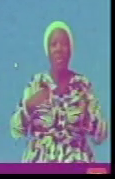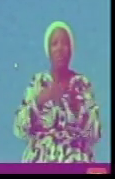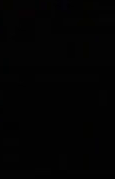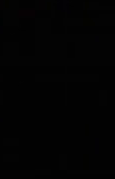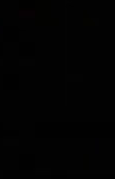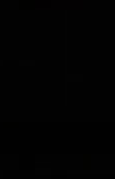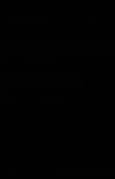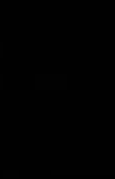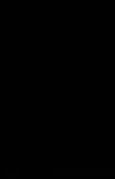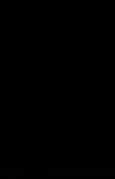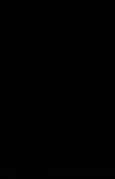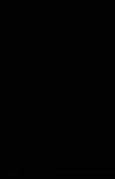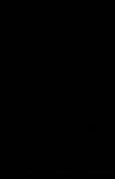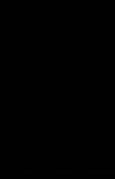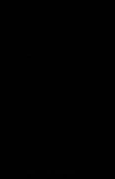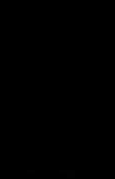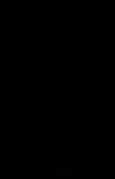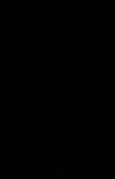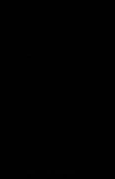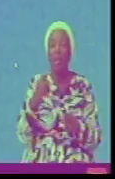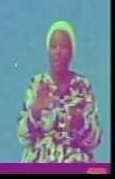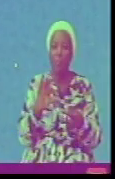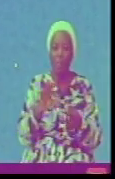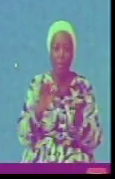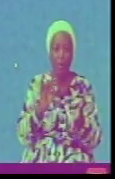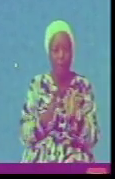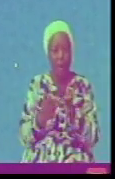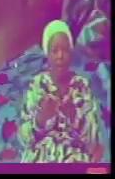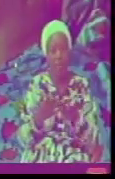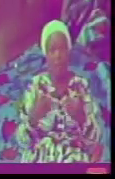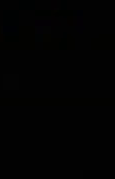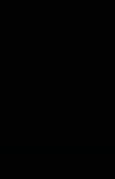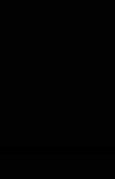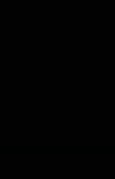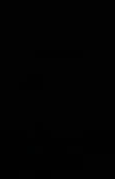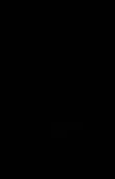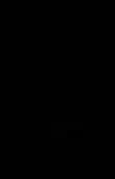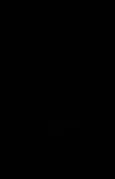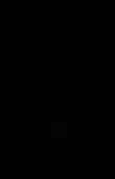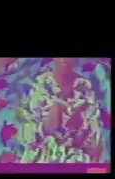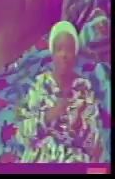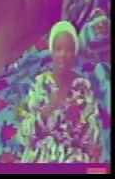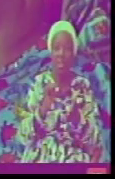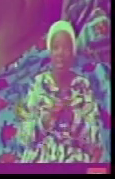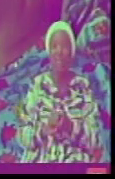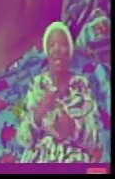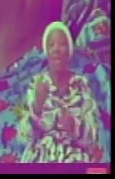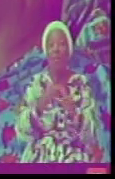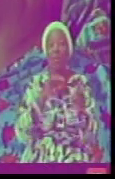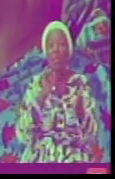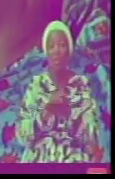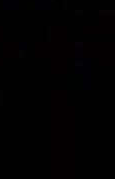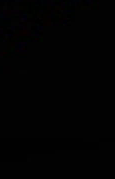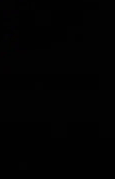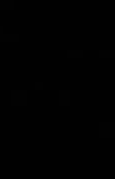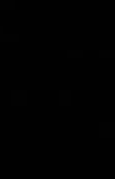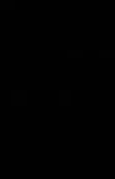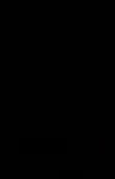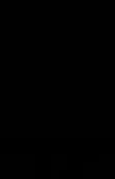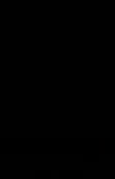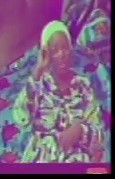sickness, infirmity in your life. In Jesus' name. The Bible recalls that everyone that came,